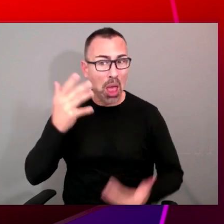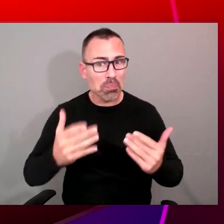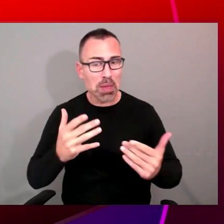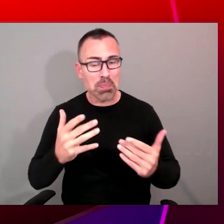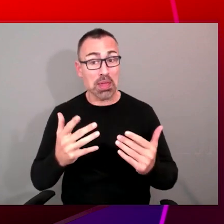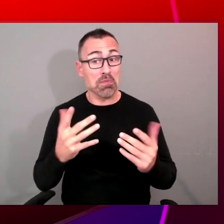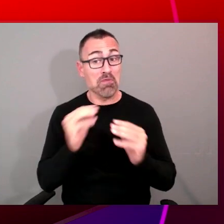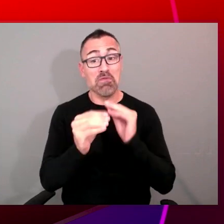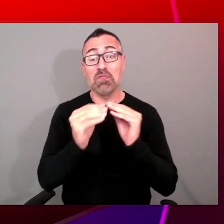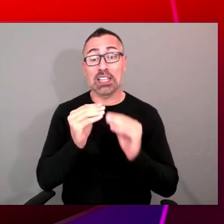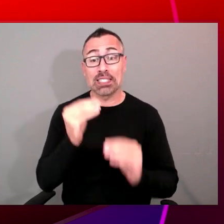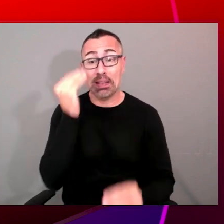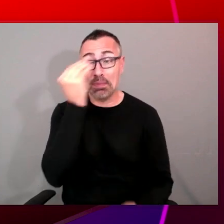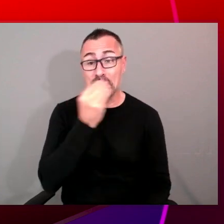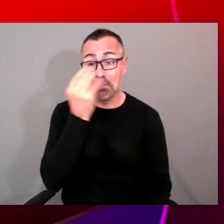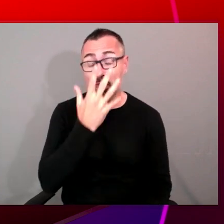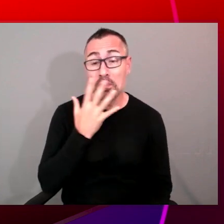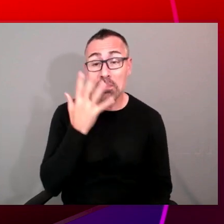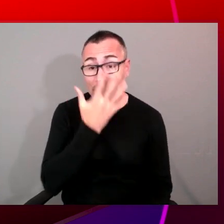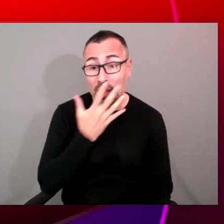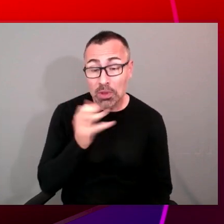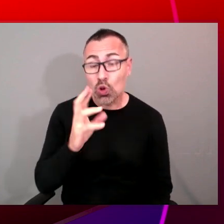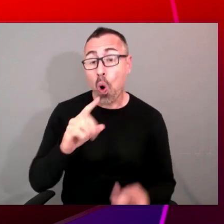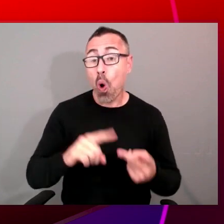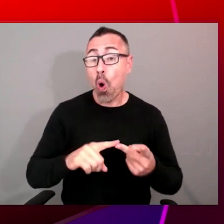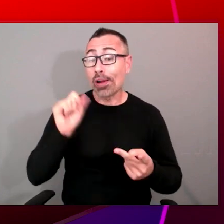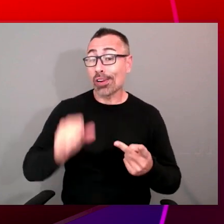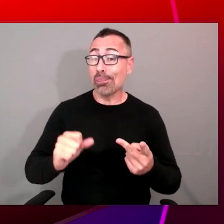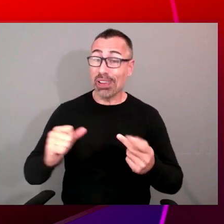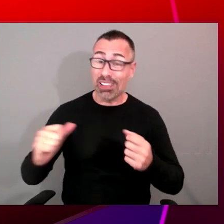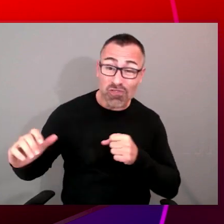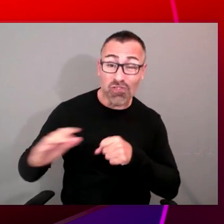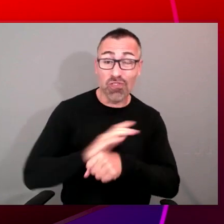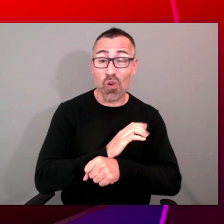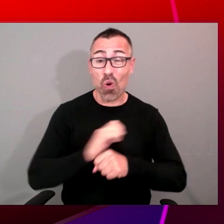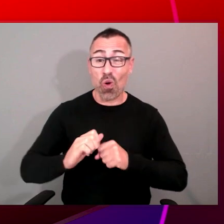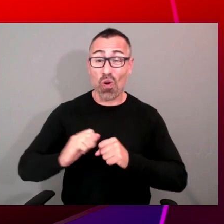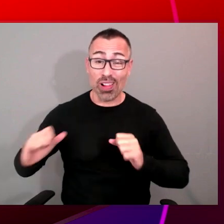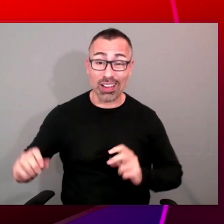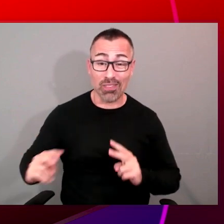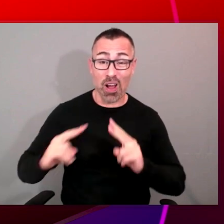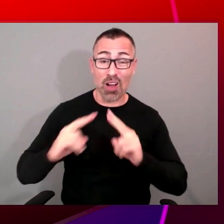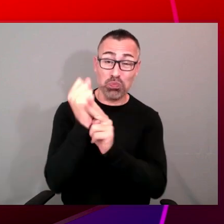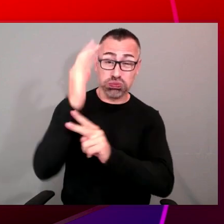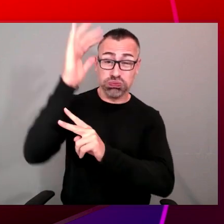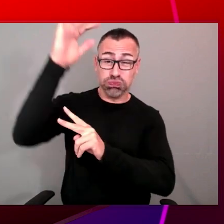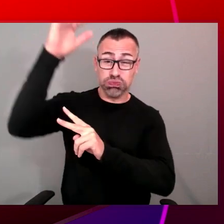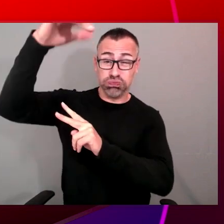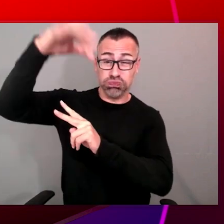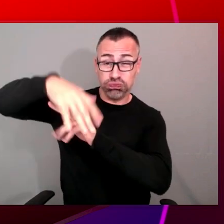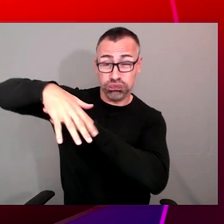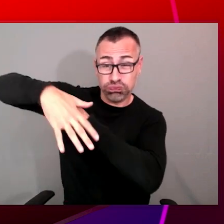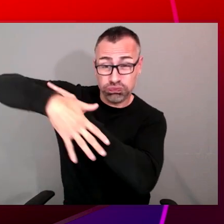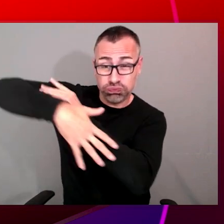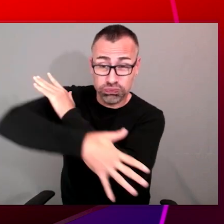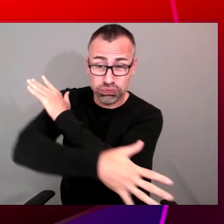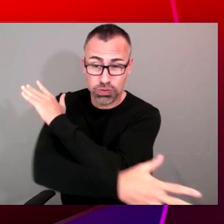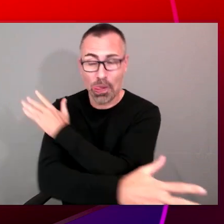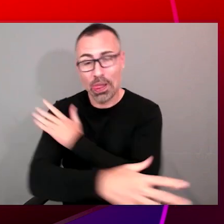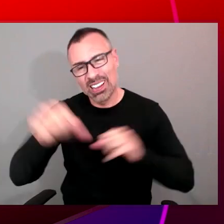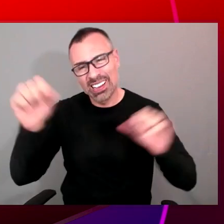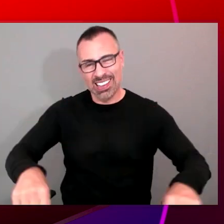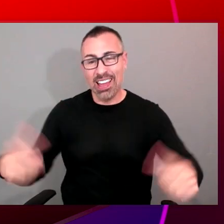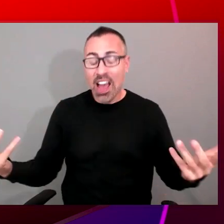as a volcano erupting? CG or Mount Doom erupting. All right. Love it. But it's a